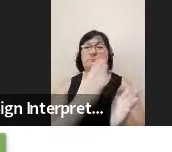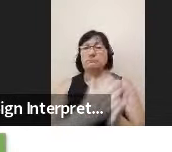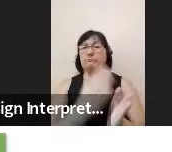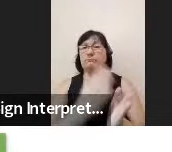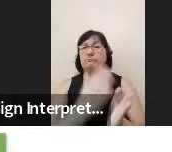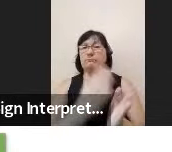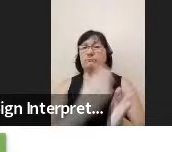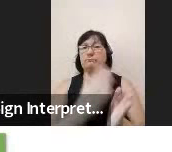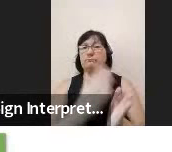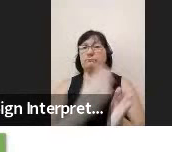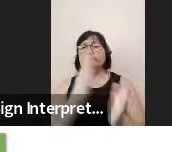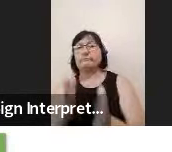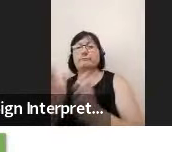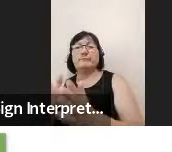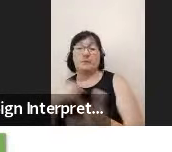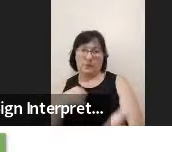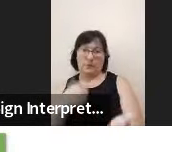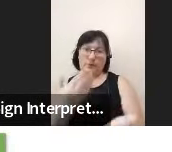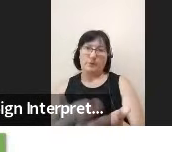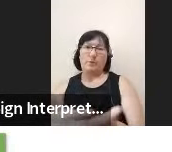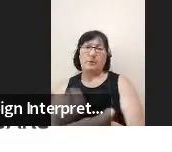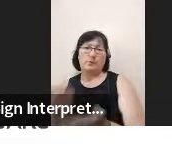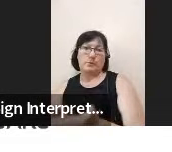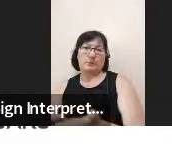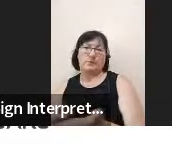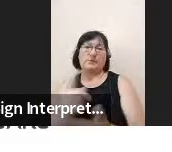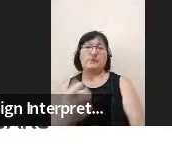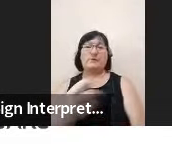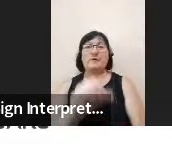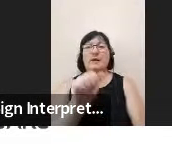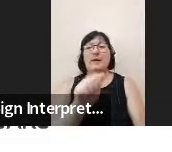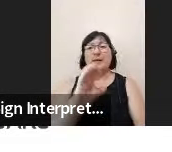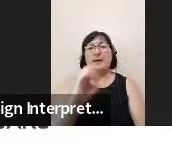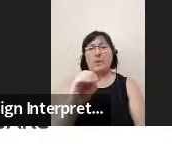AEO SMME going forward.